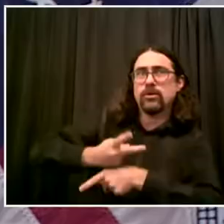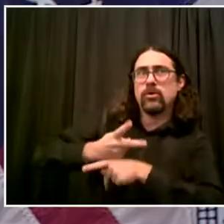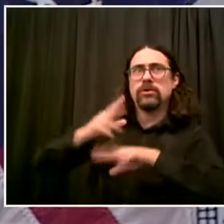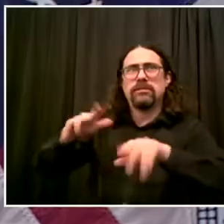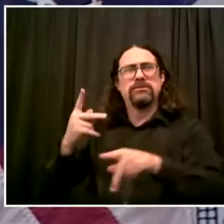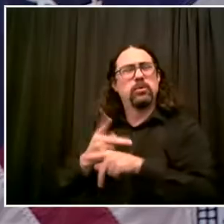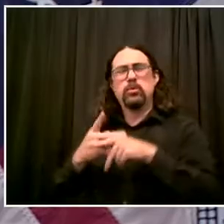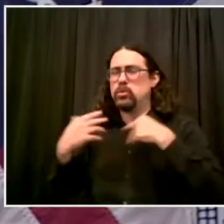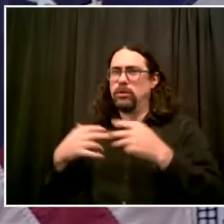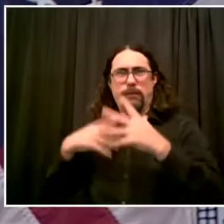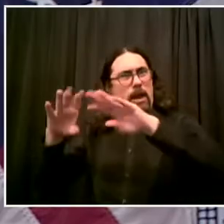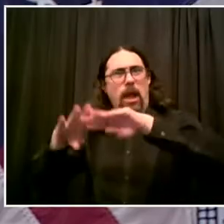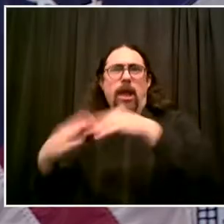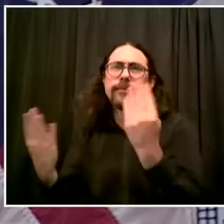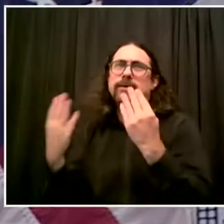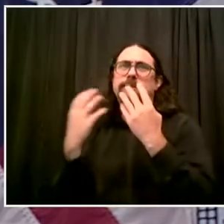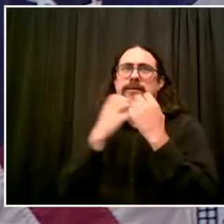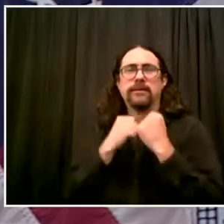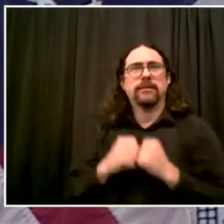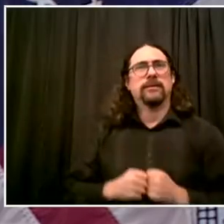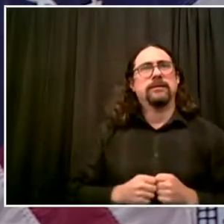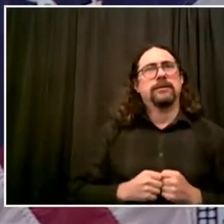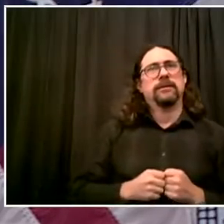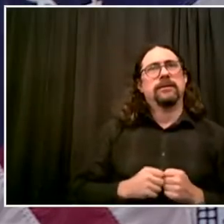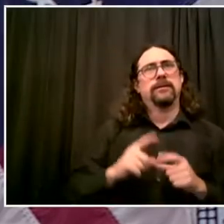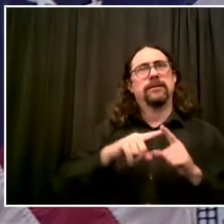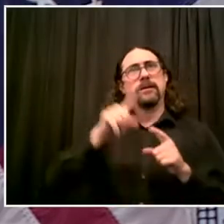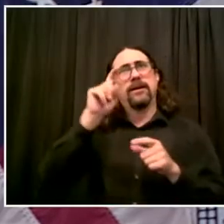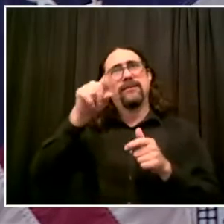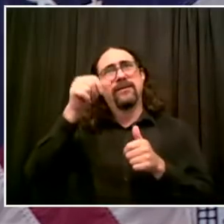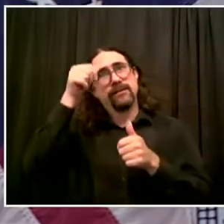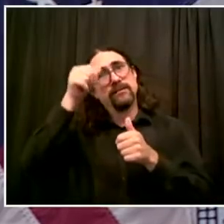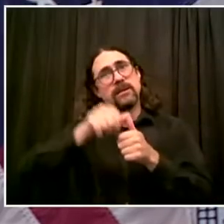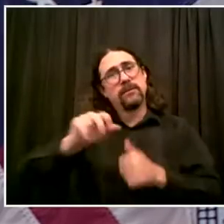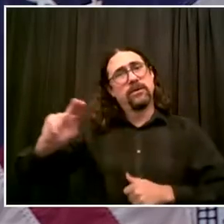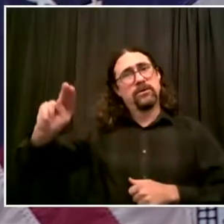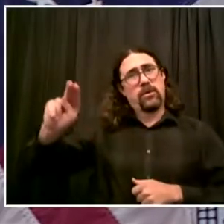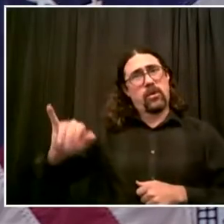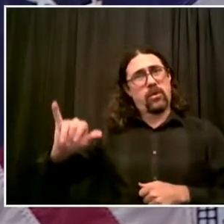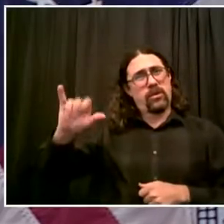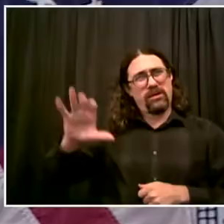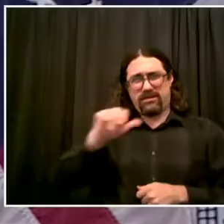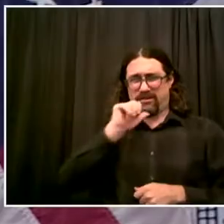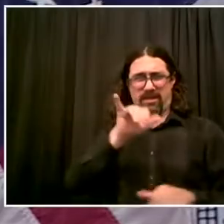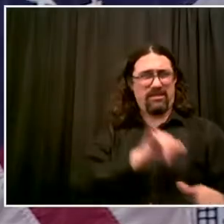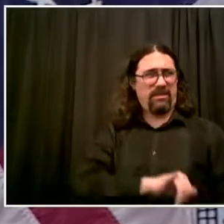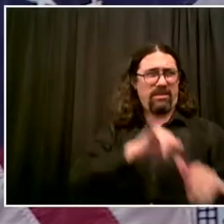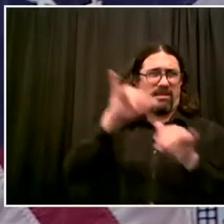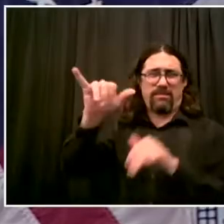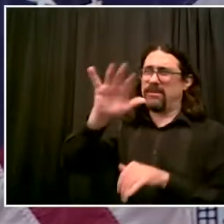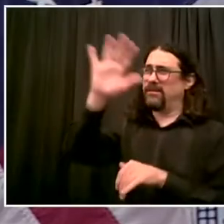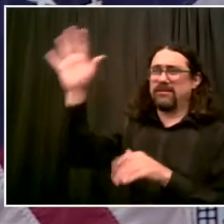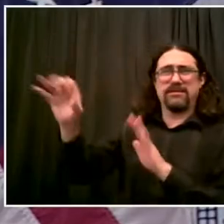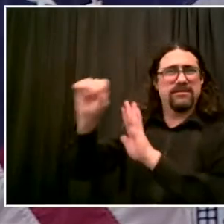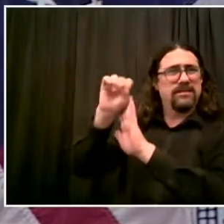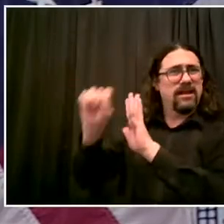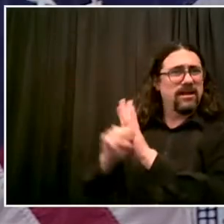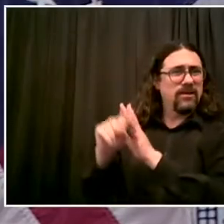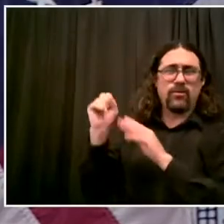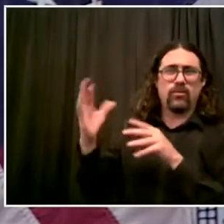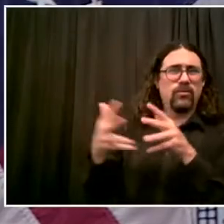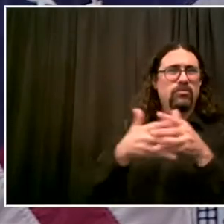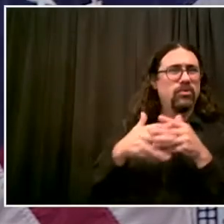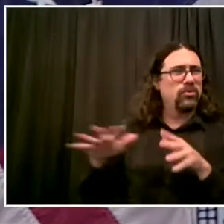the toughest of any example because a lot of the rest of the state, the number of kids in a child care center, often fewer,